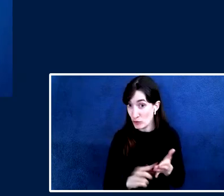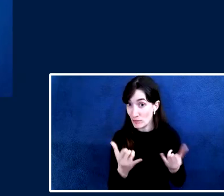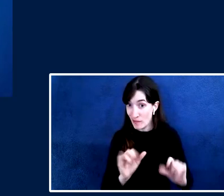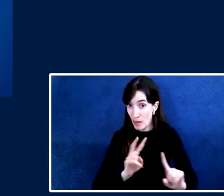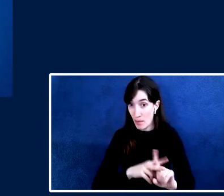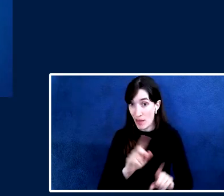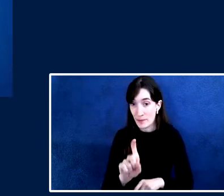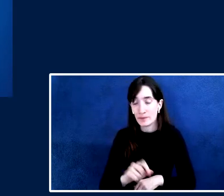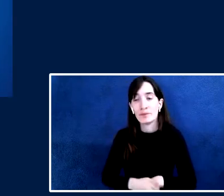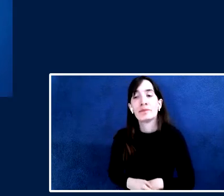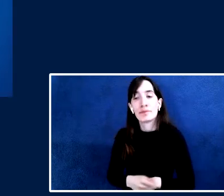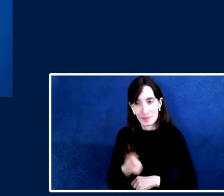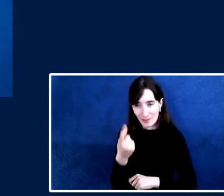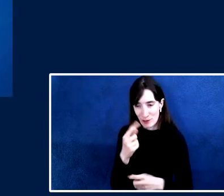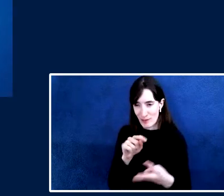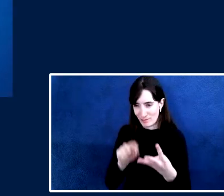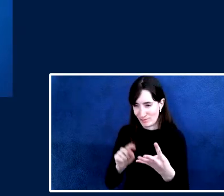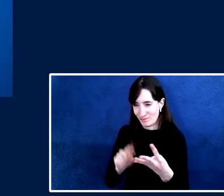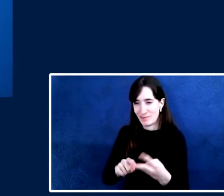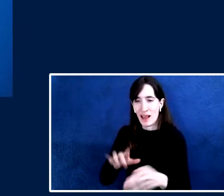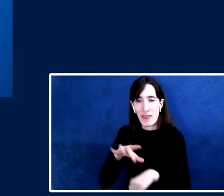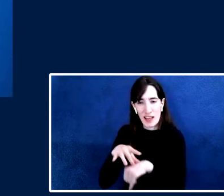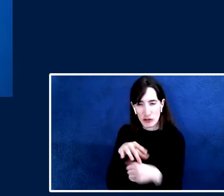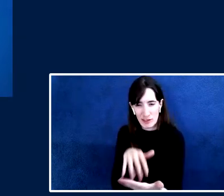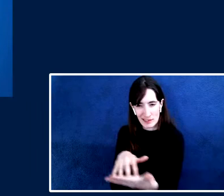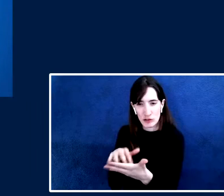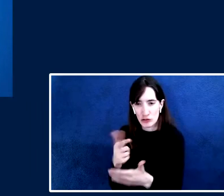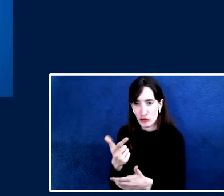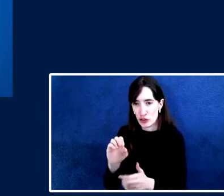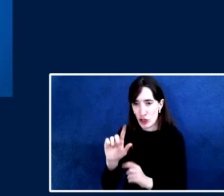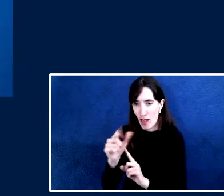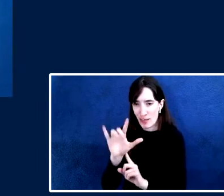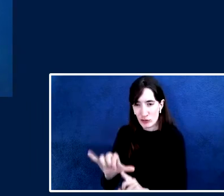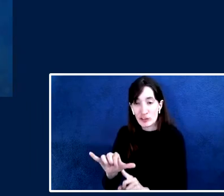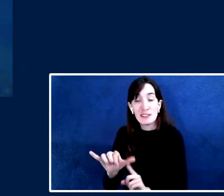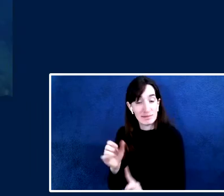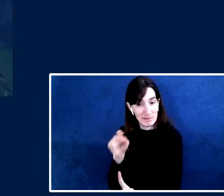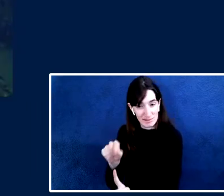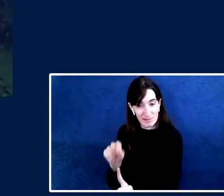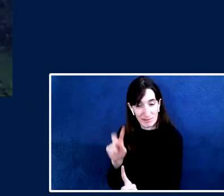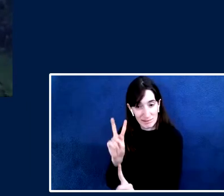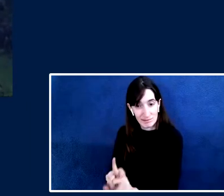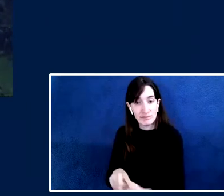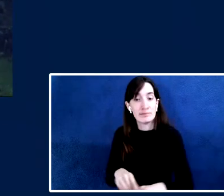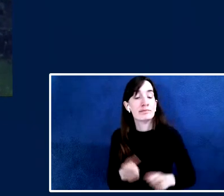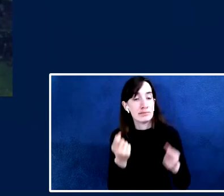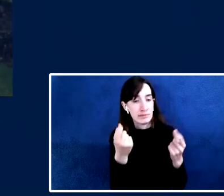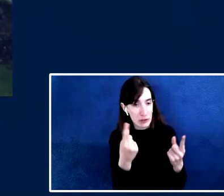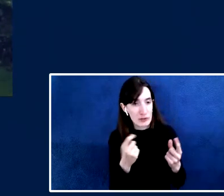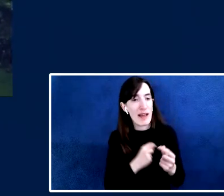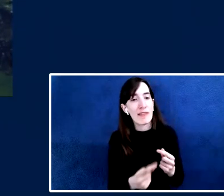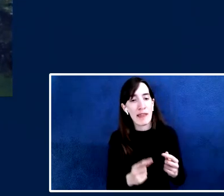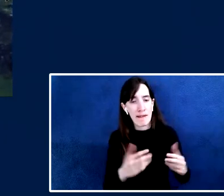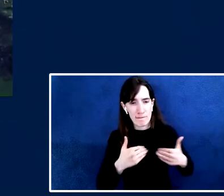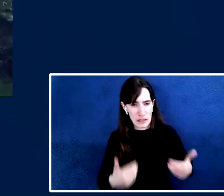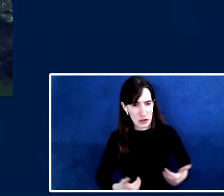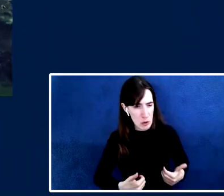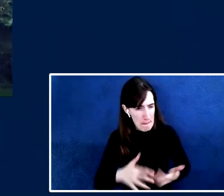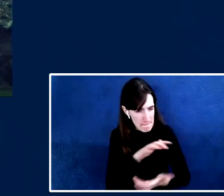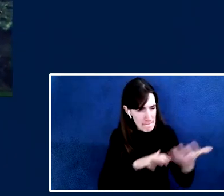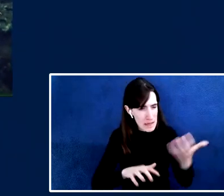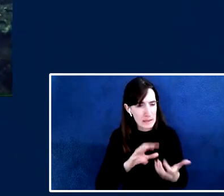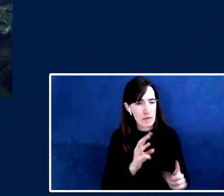part that I hit on in the beginning. So the seafloor is really important when you're thinking about the physical mixing of the water. So just a little bit of